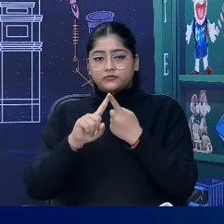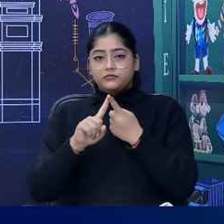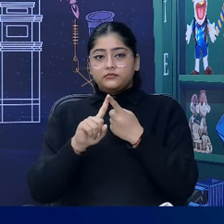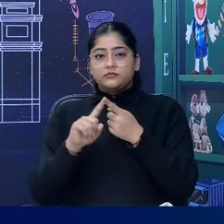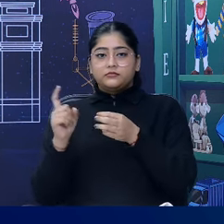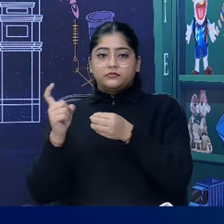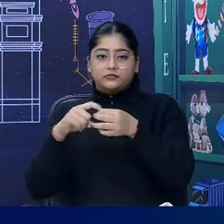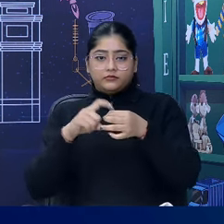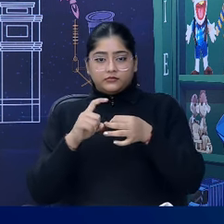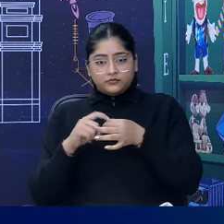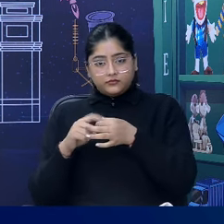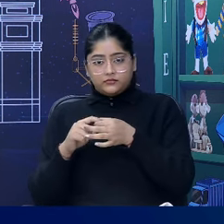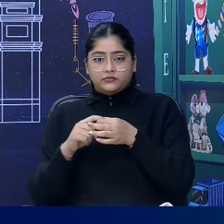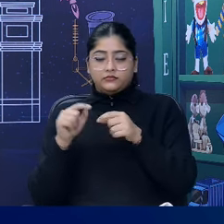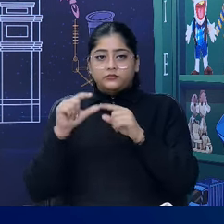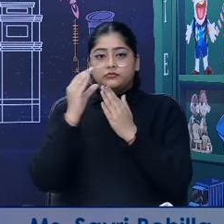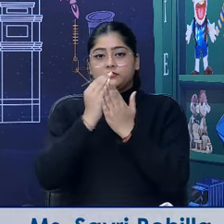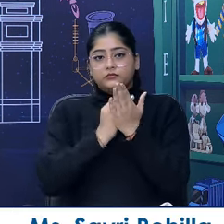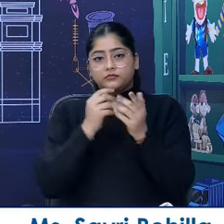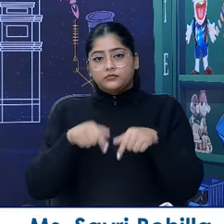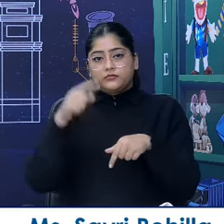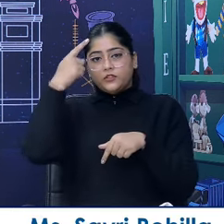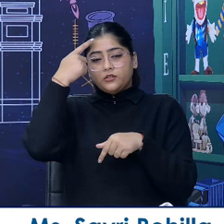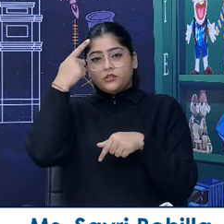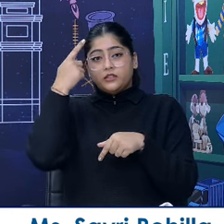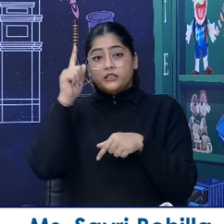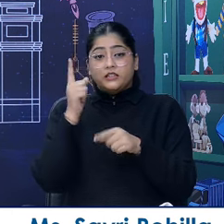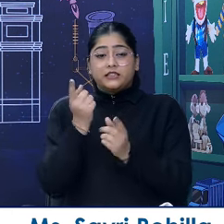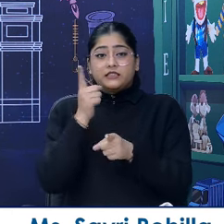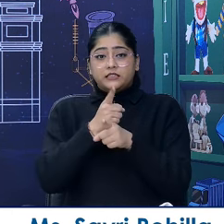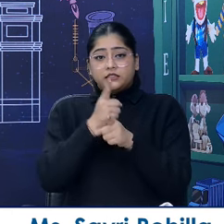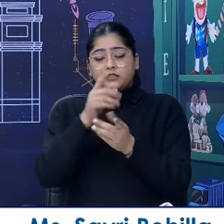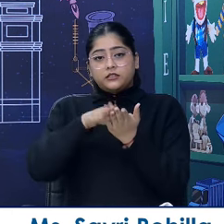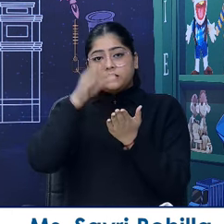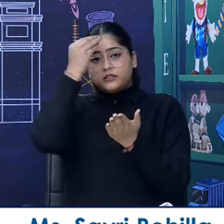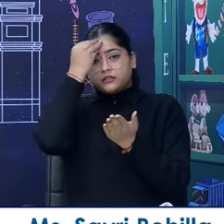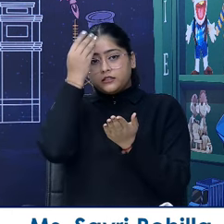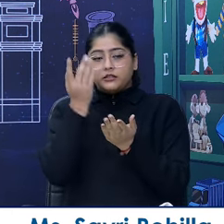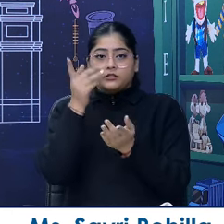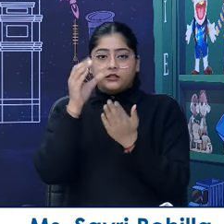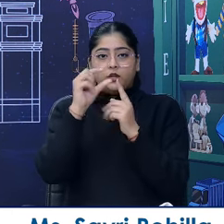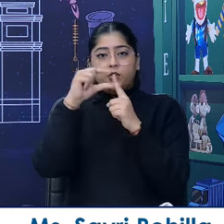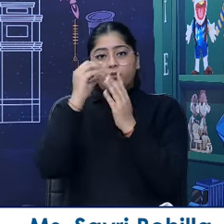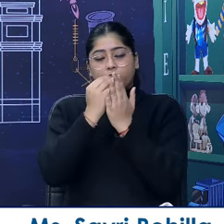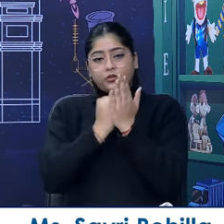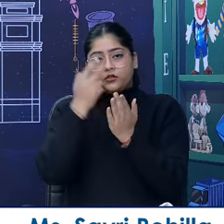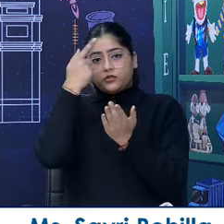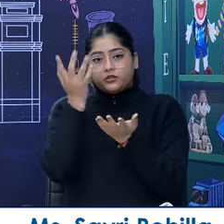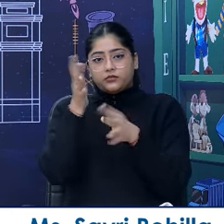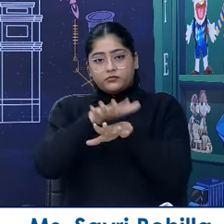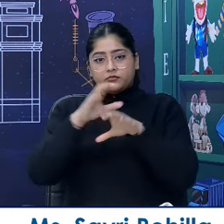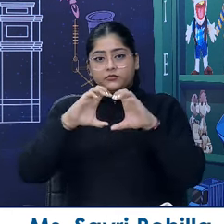teaching learning interventions for inclusive classrooms. Ji haan, samaveshi kaksha ka hamara ye satra